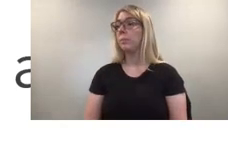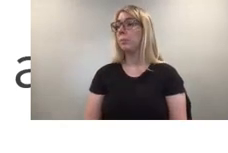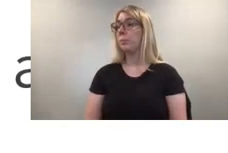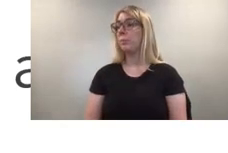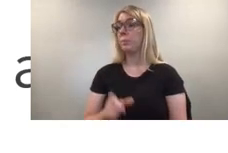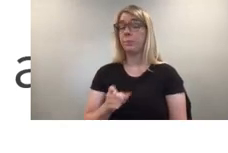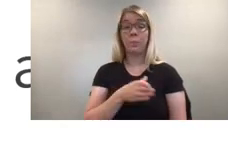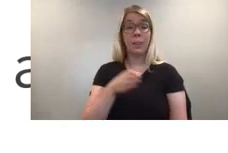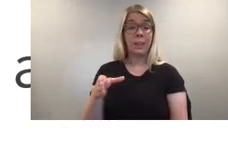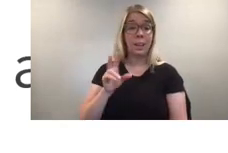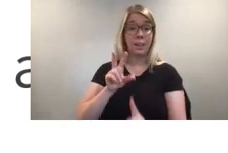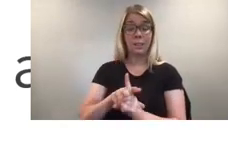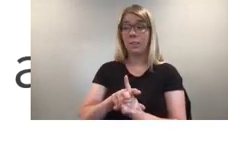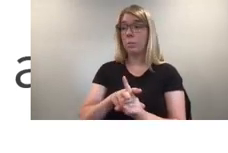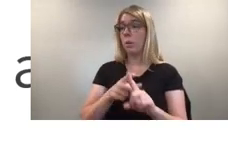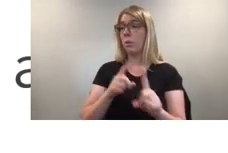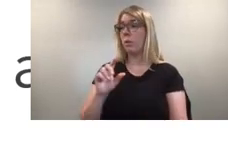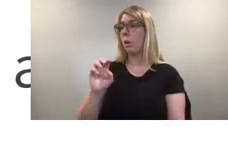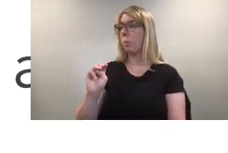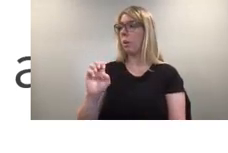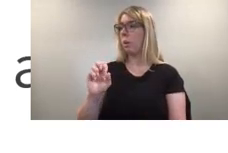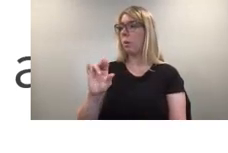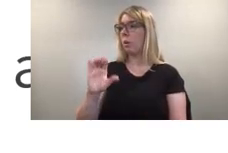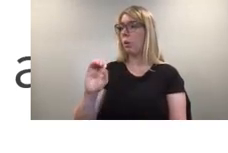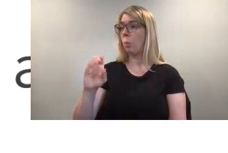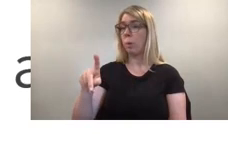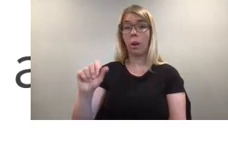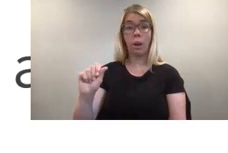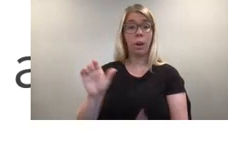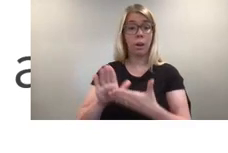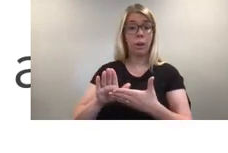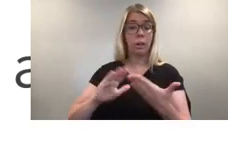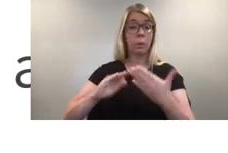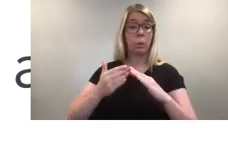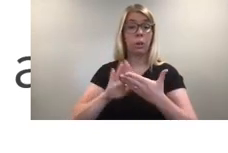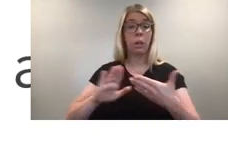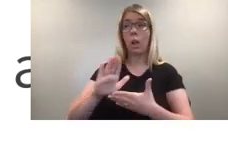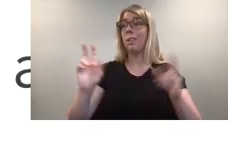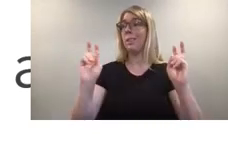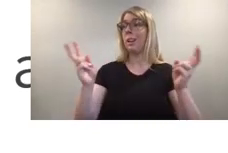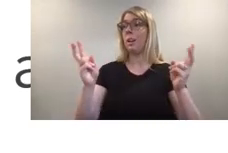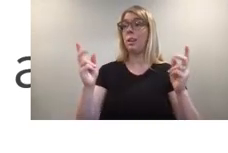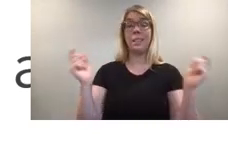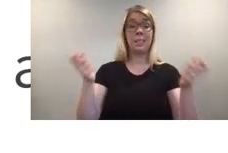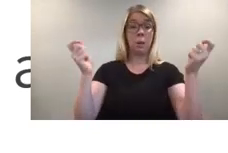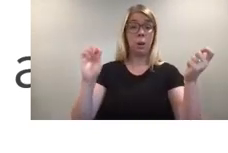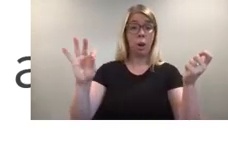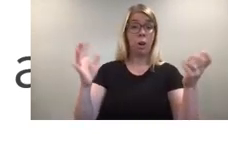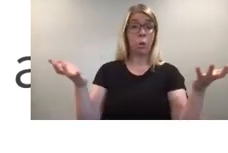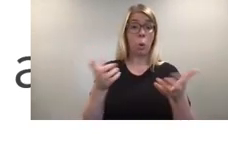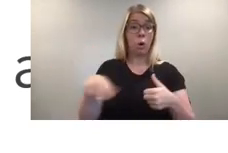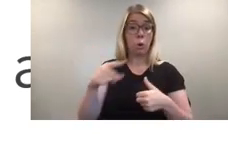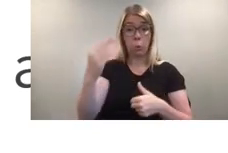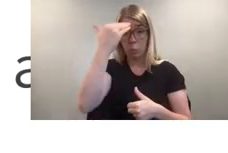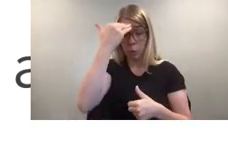This next assignment from Maricopa Community College, titled A Celebration of What You Know, was created to give students the choice of how